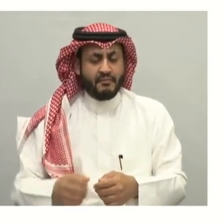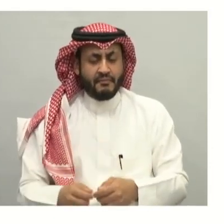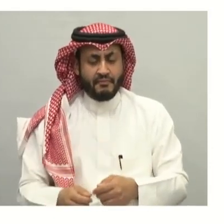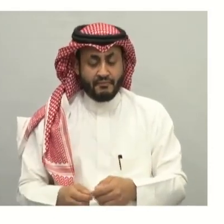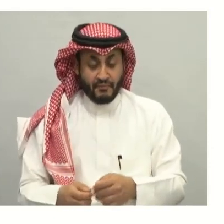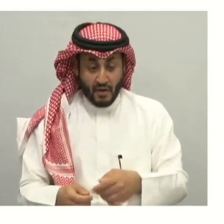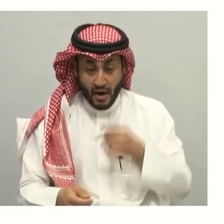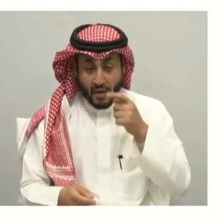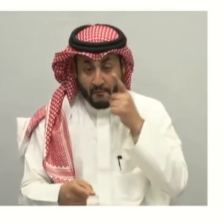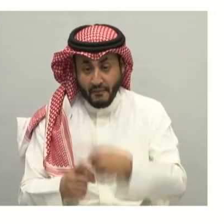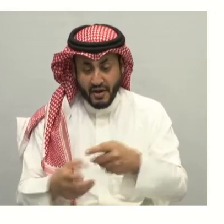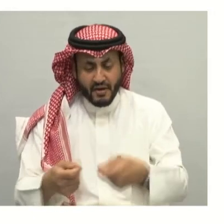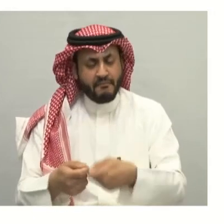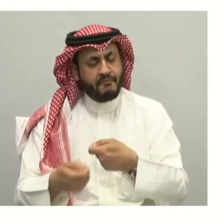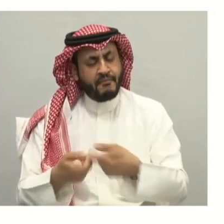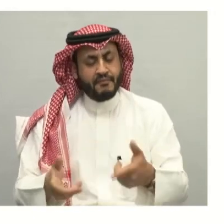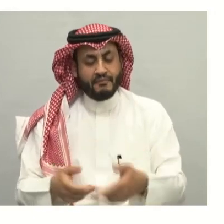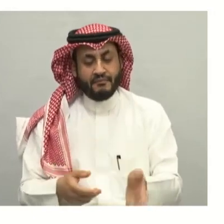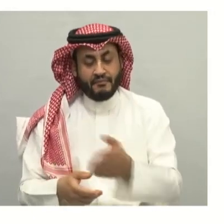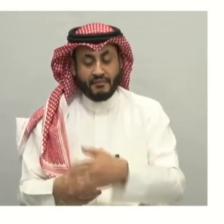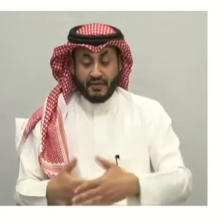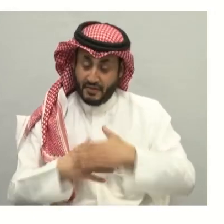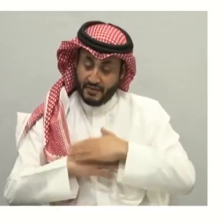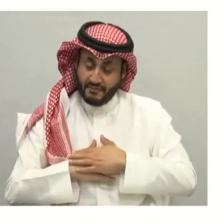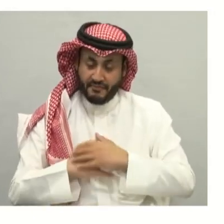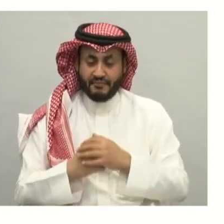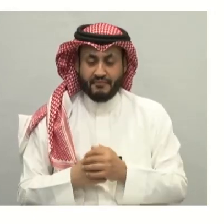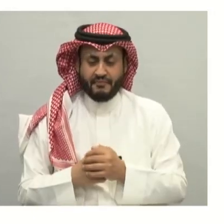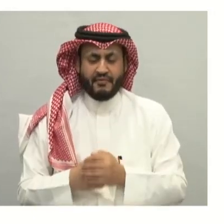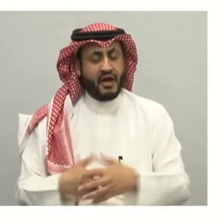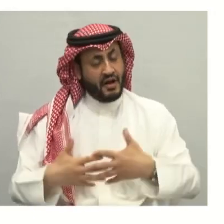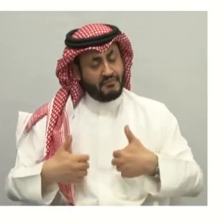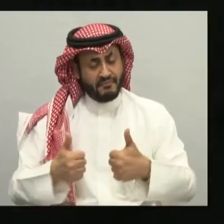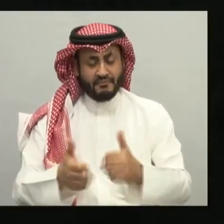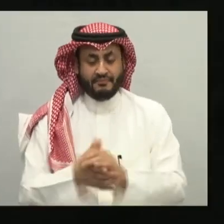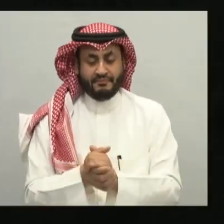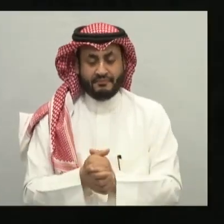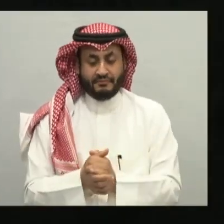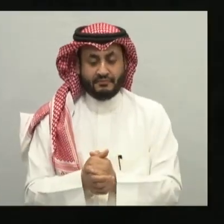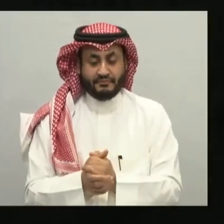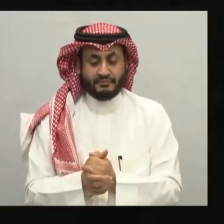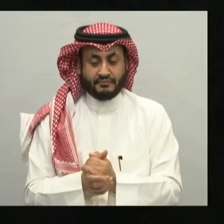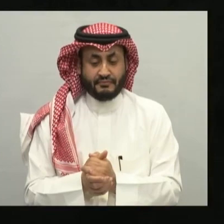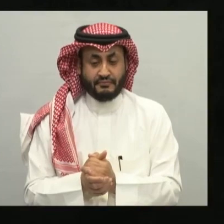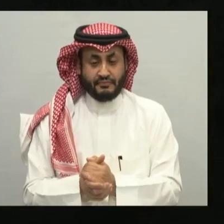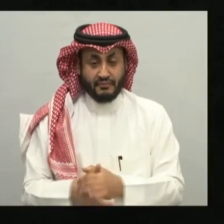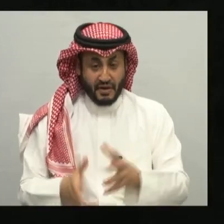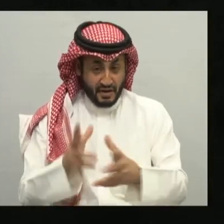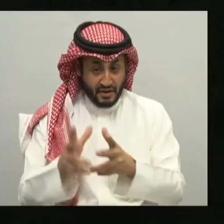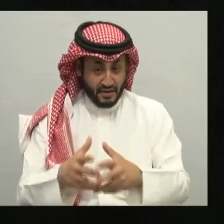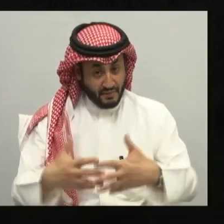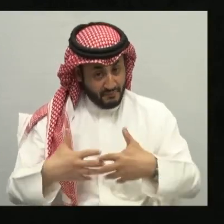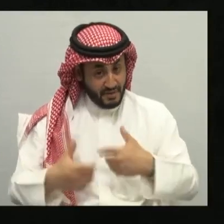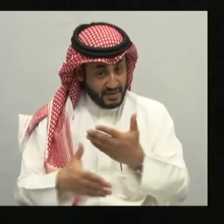puzzle. And then this girl said, thank you. It was a lot of fun. So when you tell a person why you like